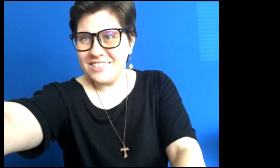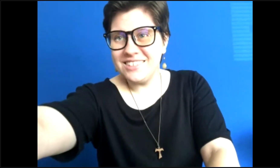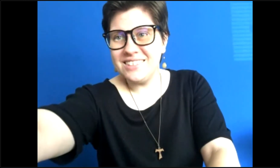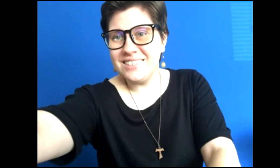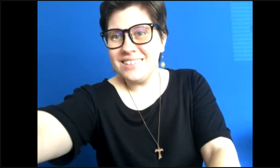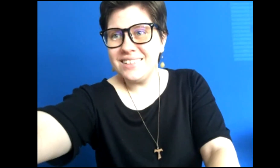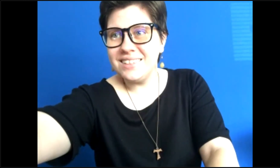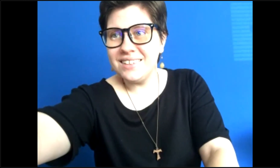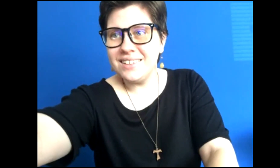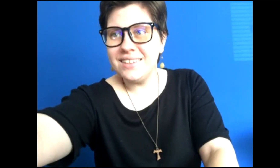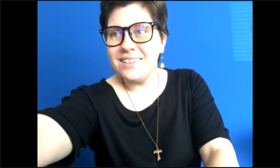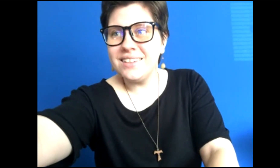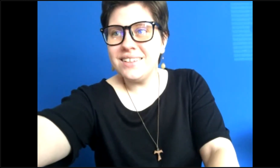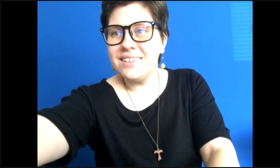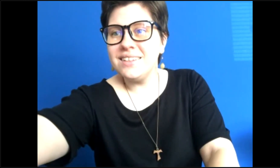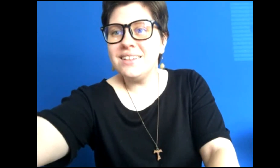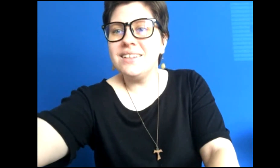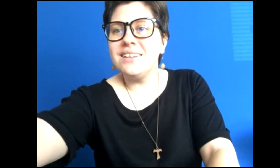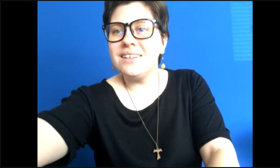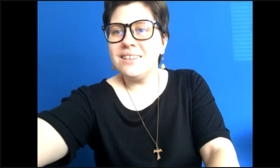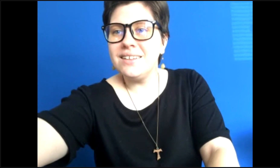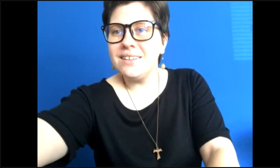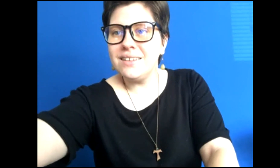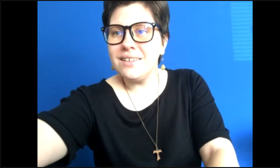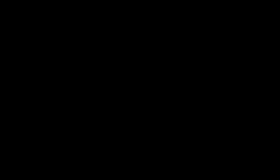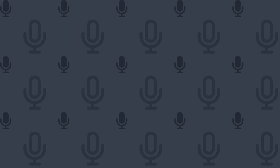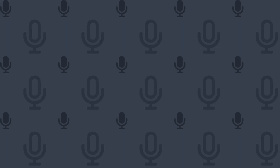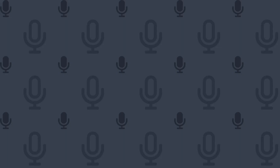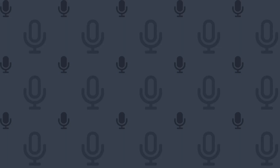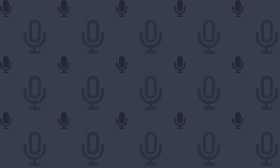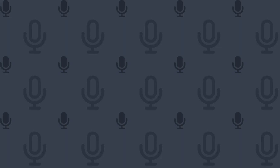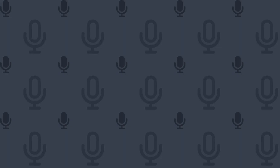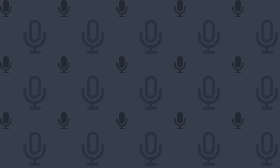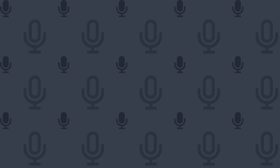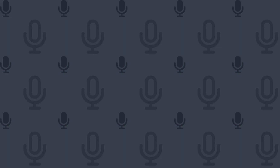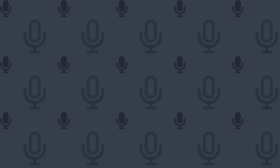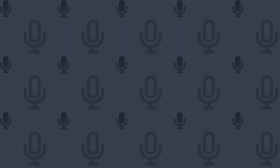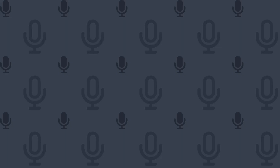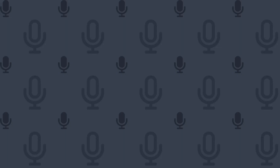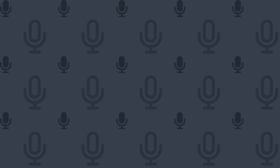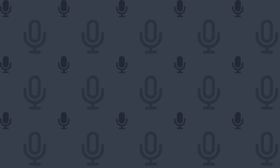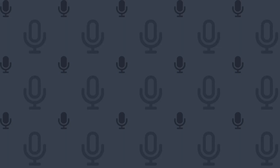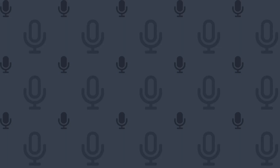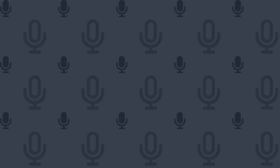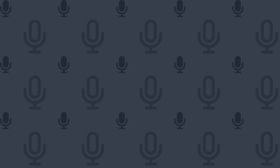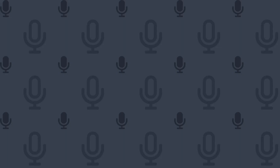I'm so hungry I could die.